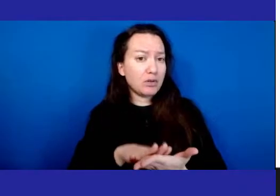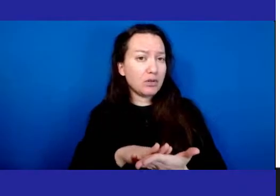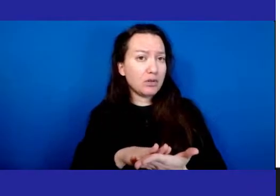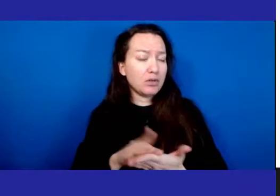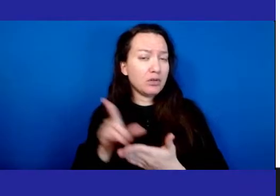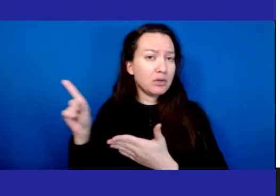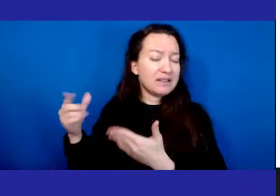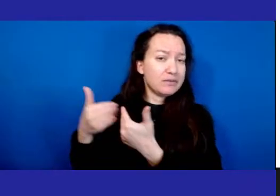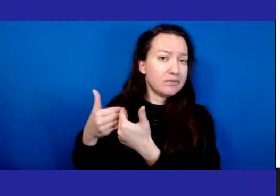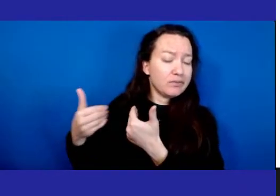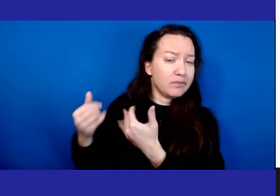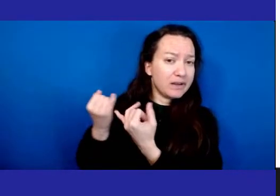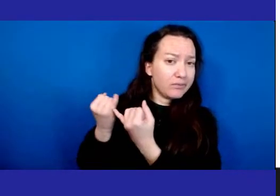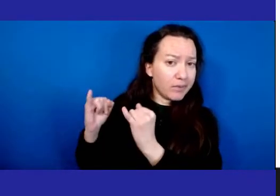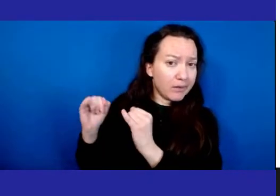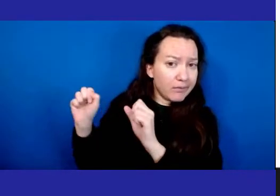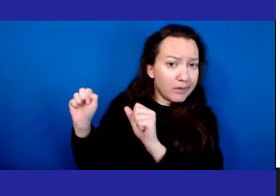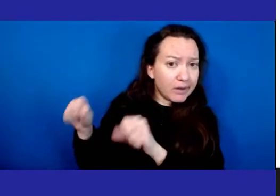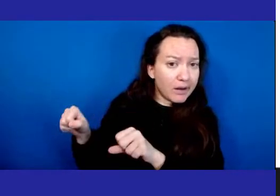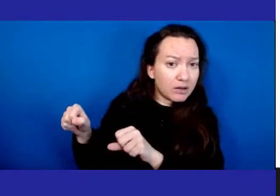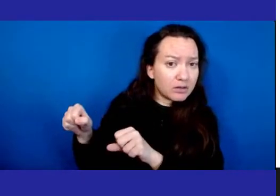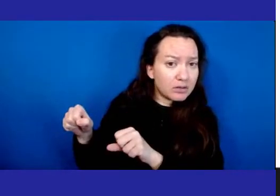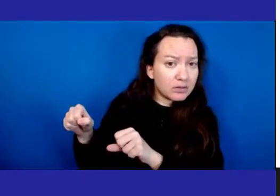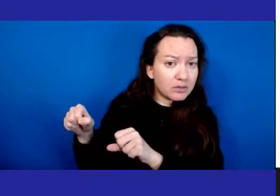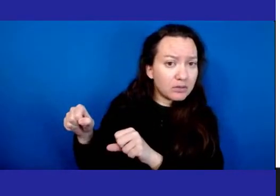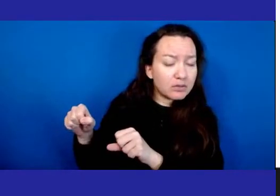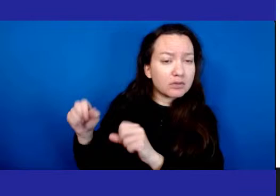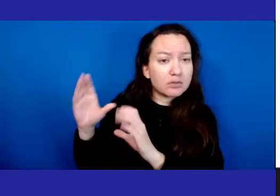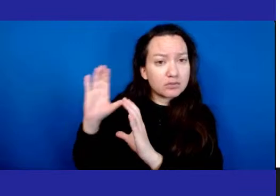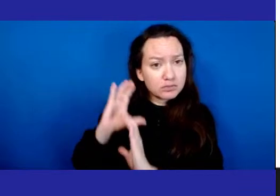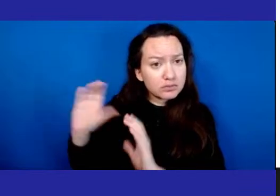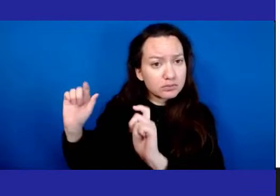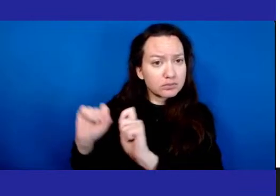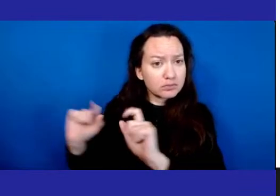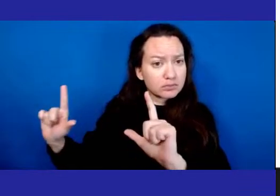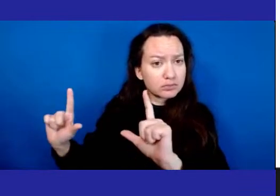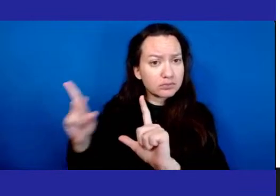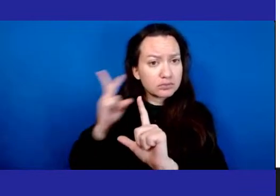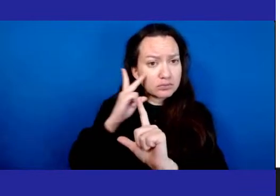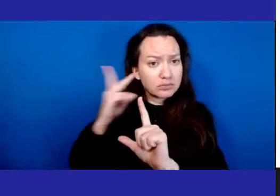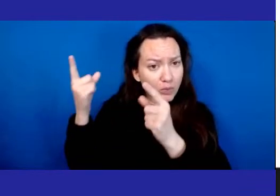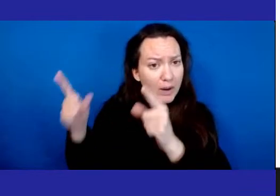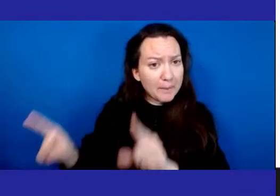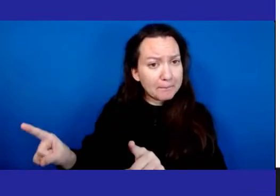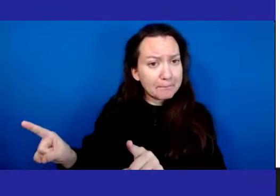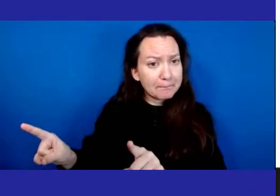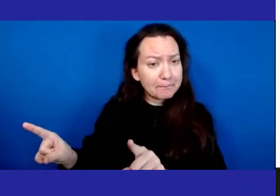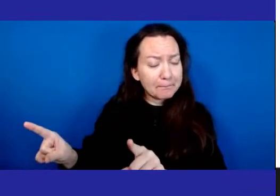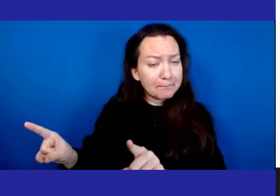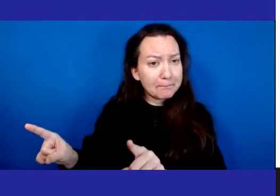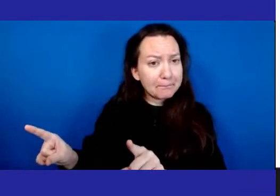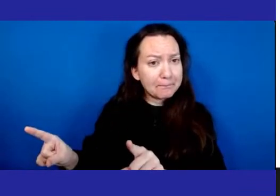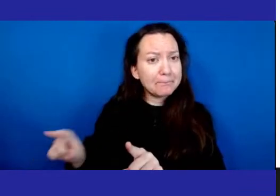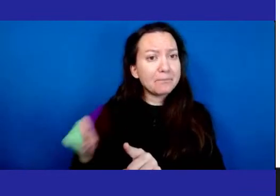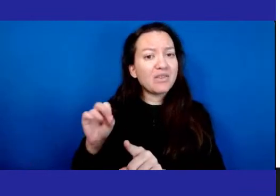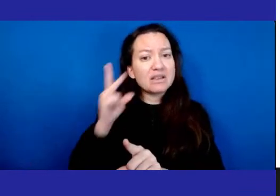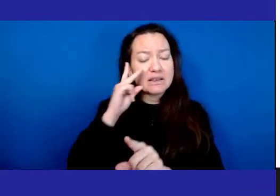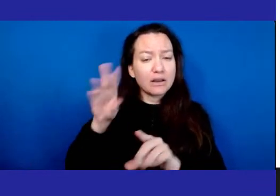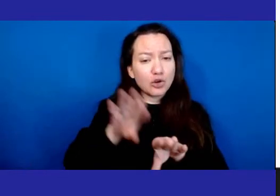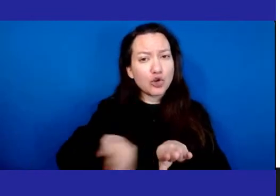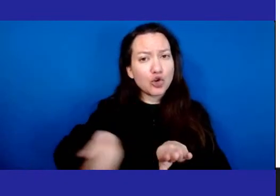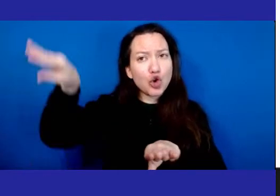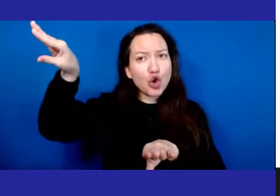independently can be sought after. I mean, you can see what happened if someone wanted to see what the curve was like during